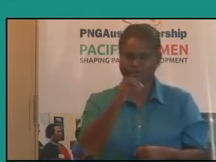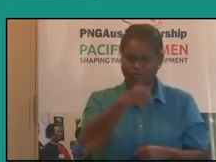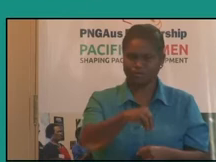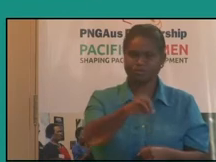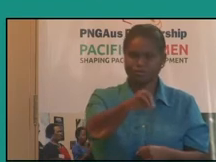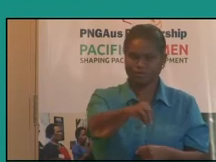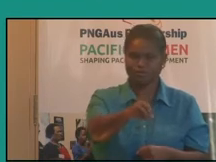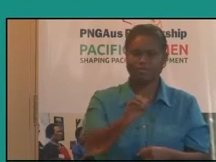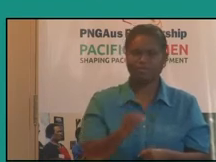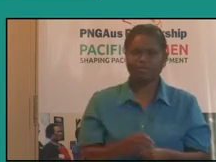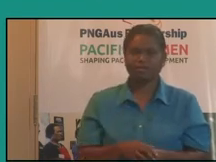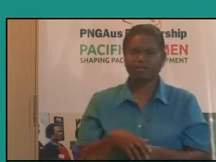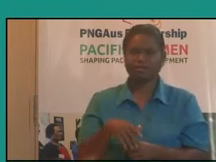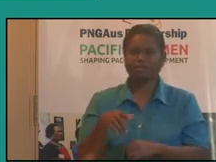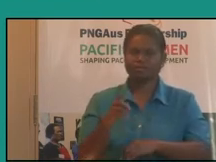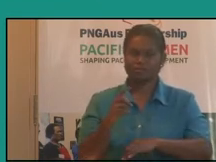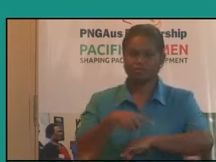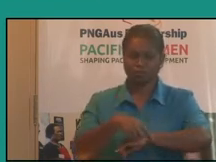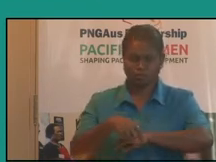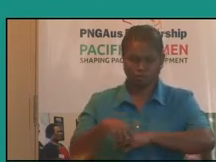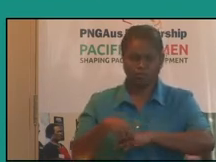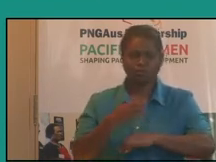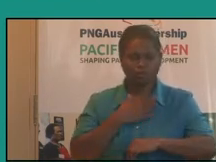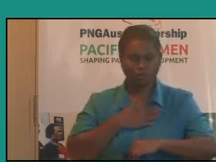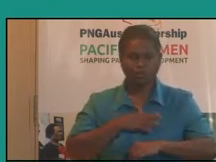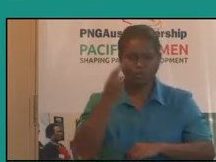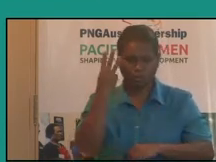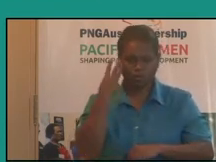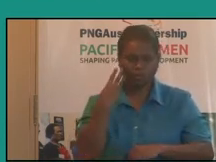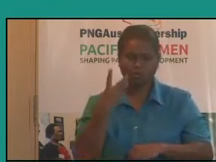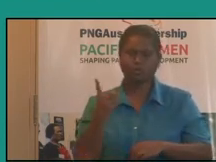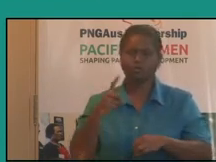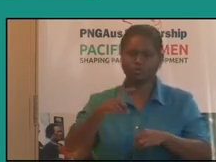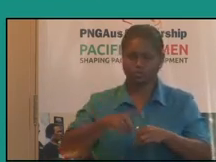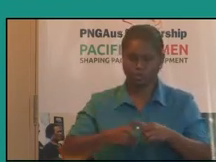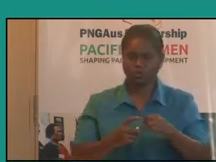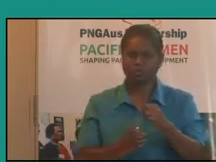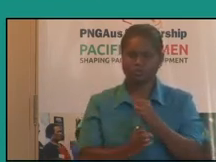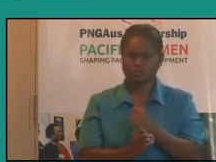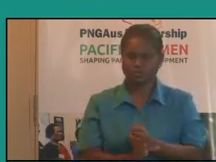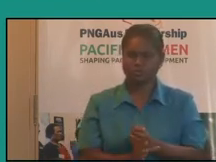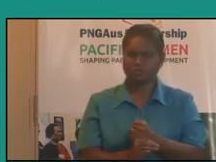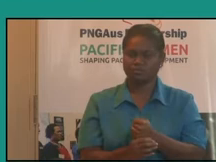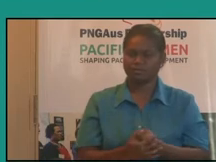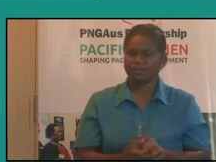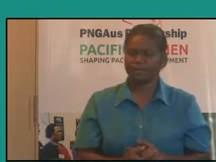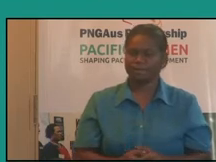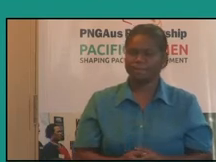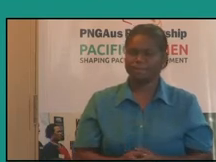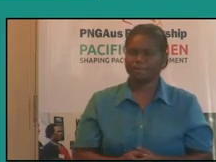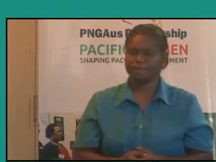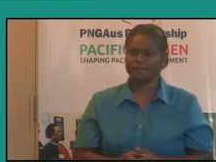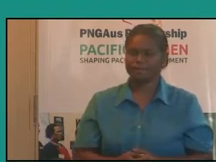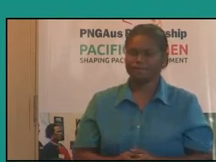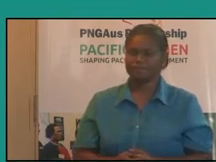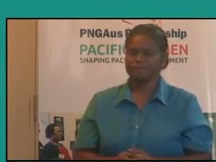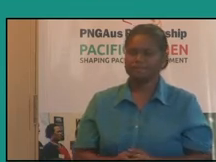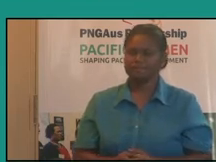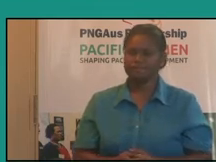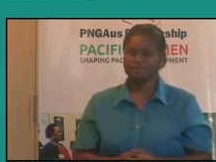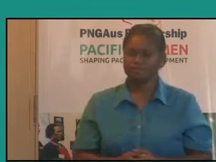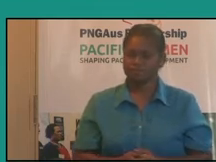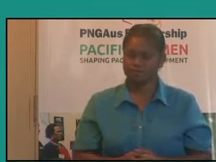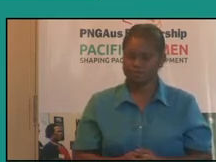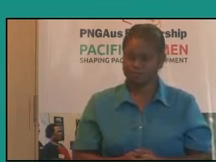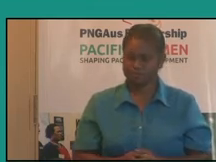part of the provincial government or not. And that has been a really, really robust and consultative process. It